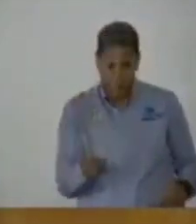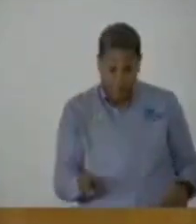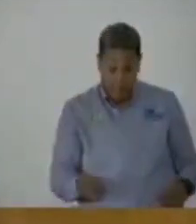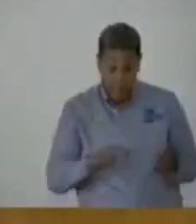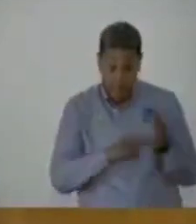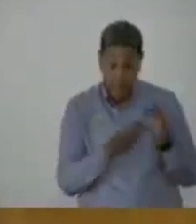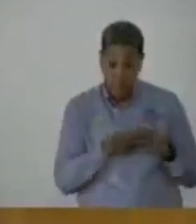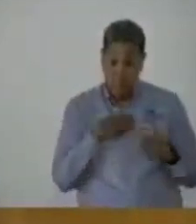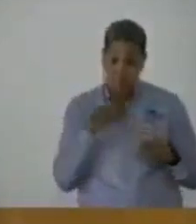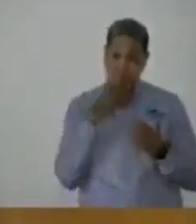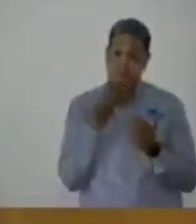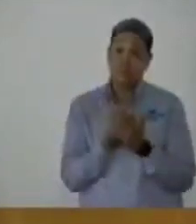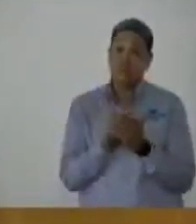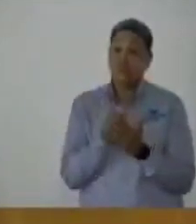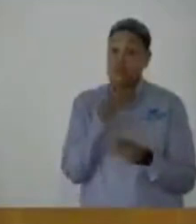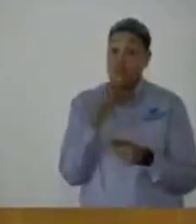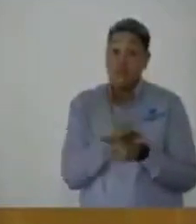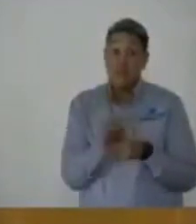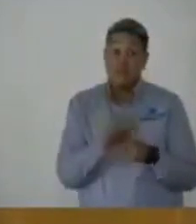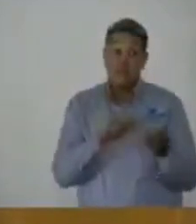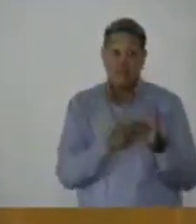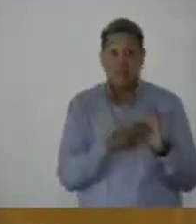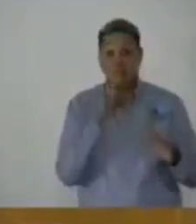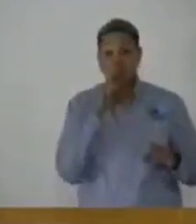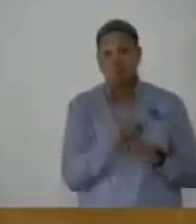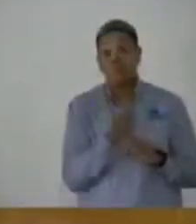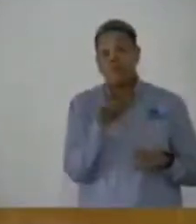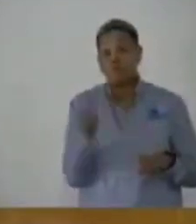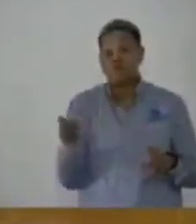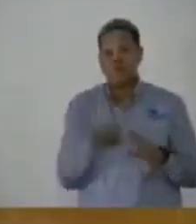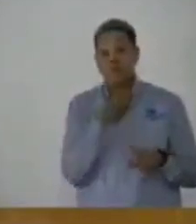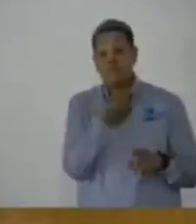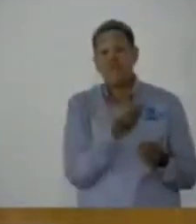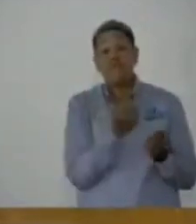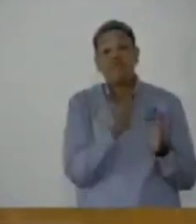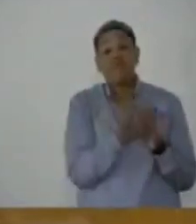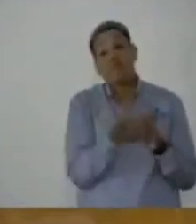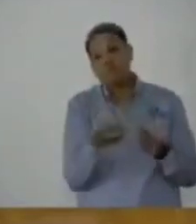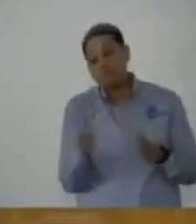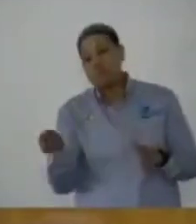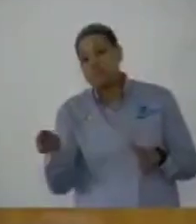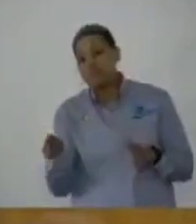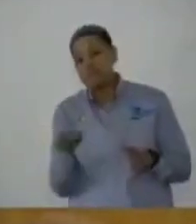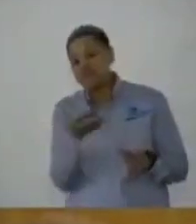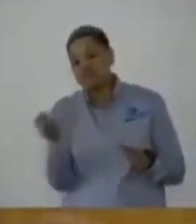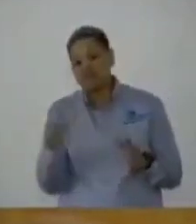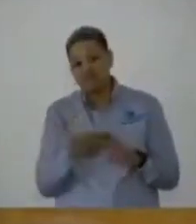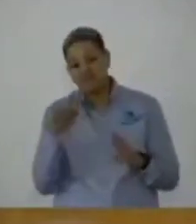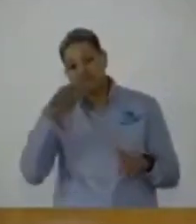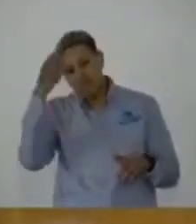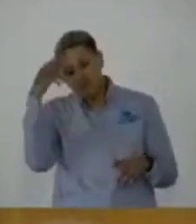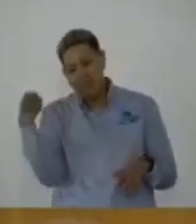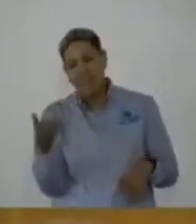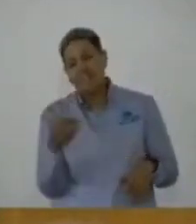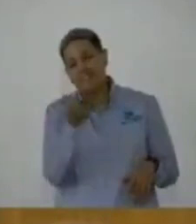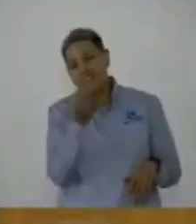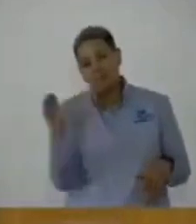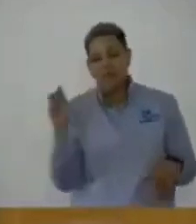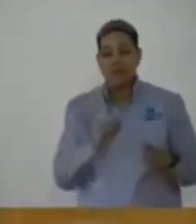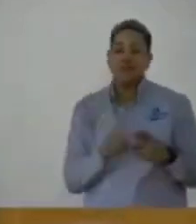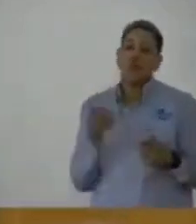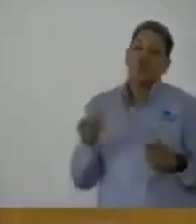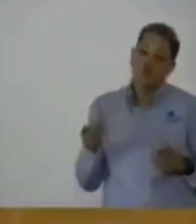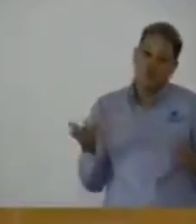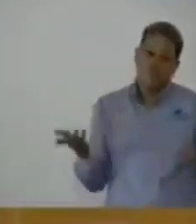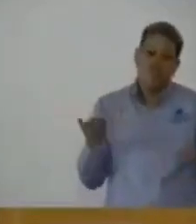being fiscally indisciplined. It might really mean that I'm saying transfer it from the post. That is what we are discussing at